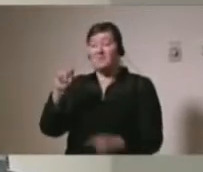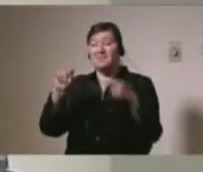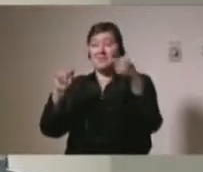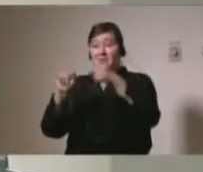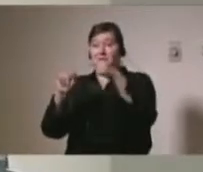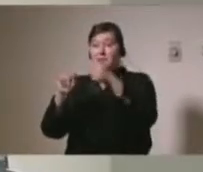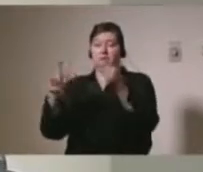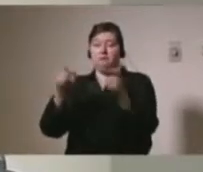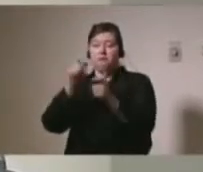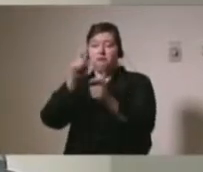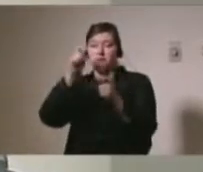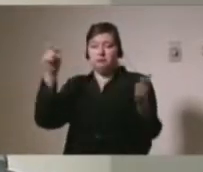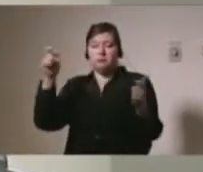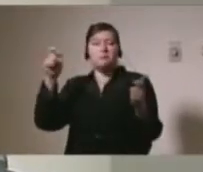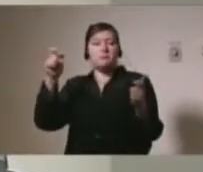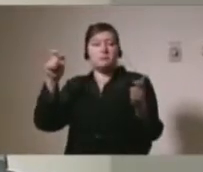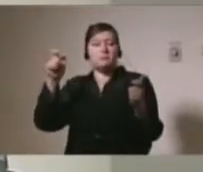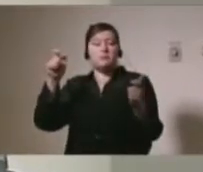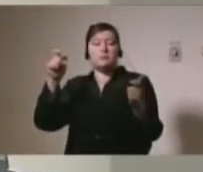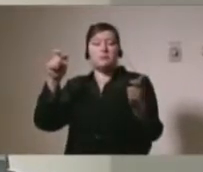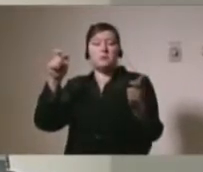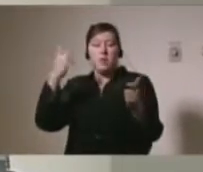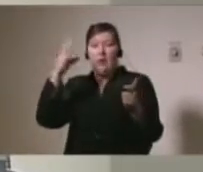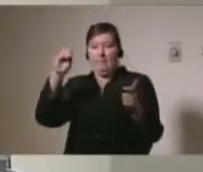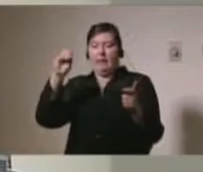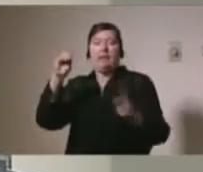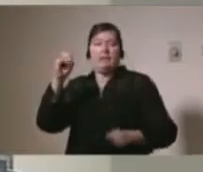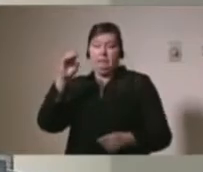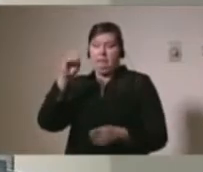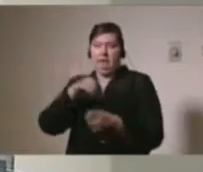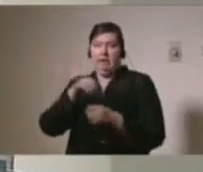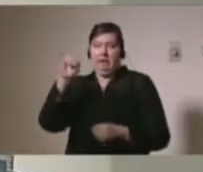company in Italy. It has